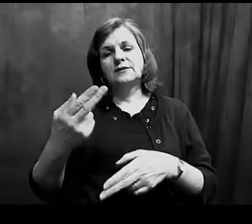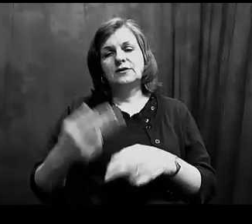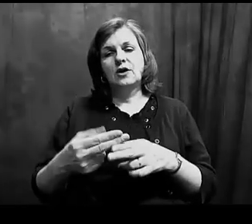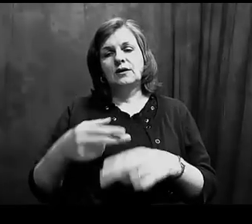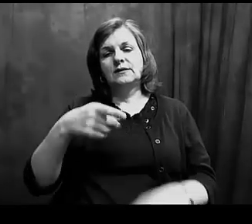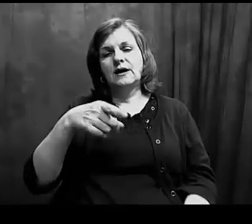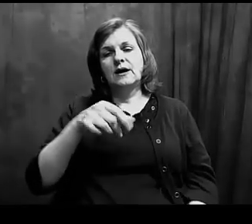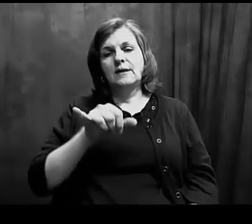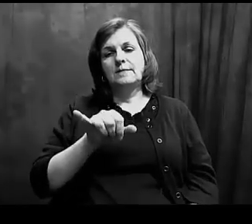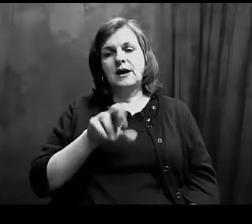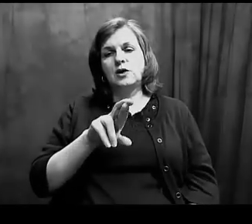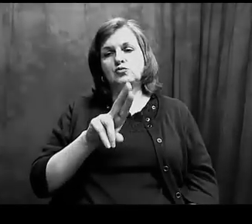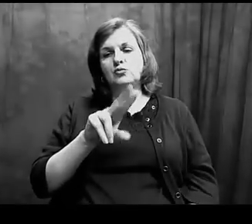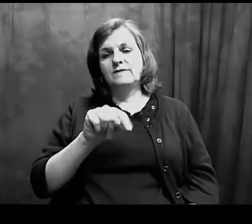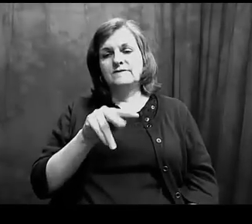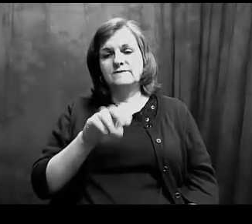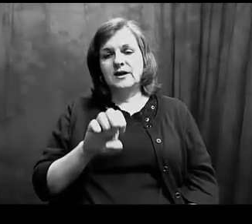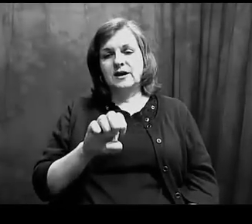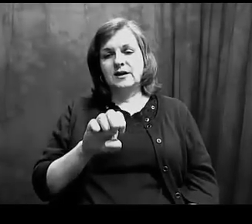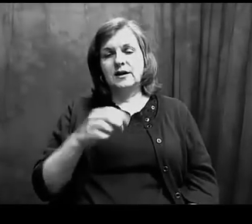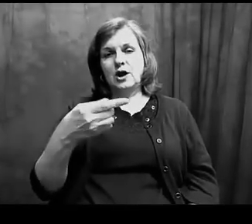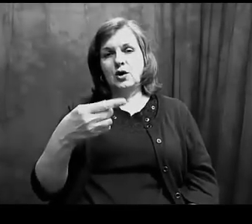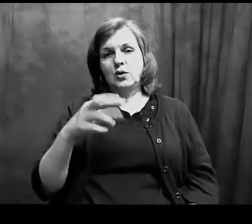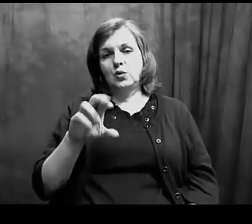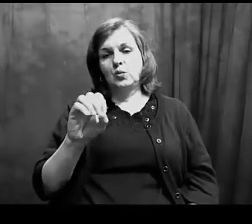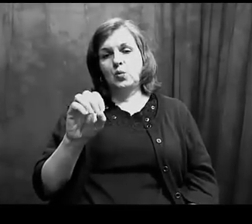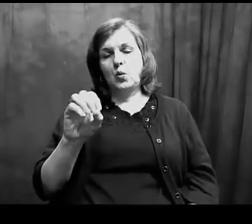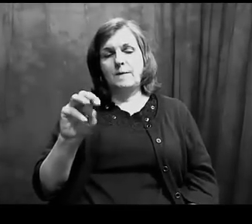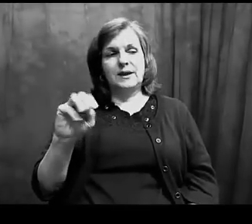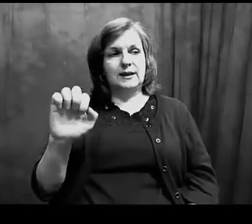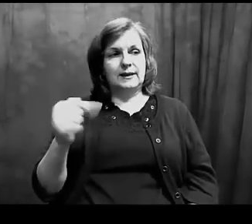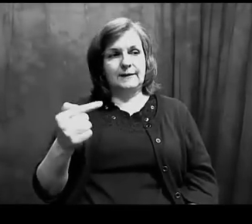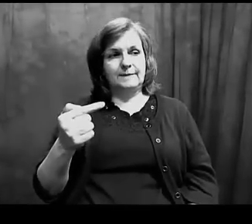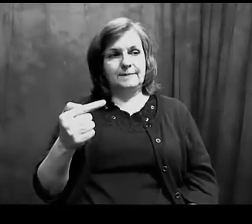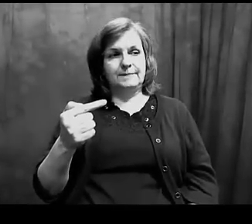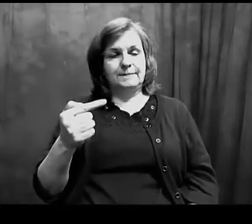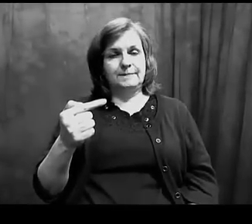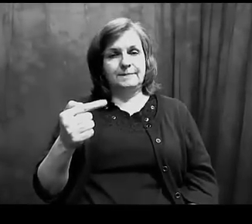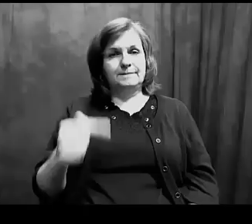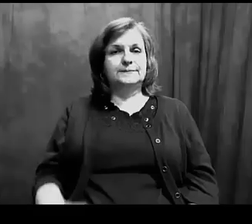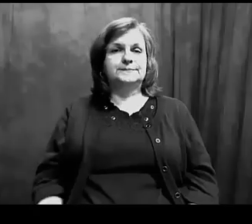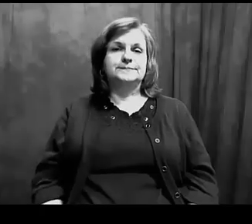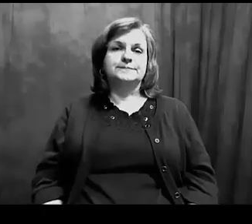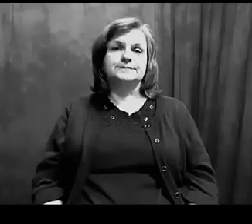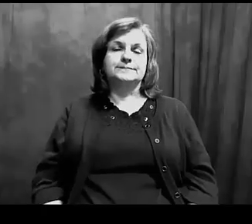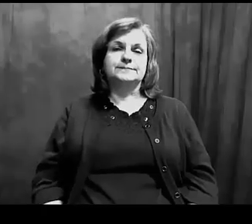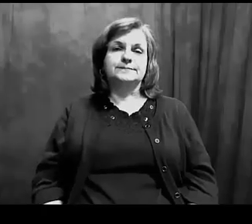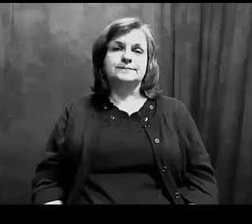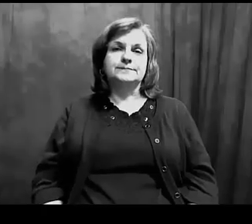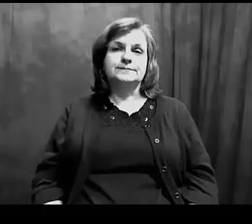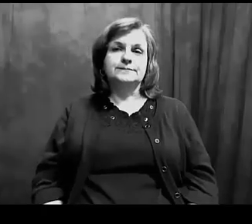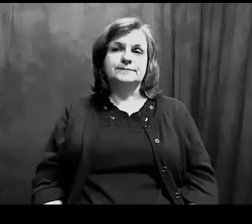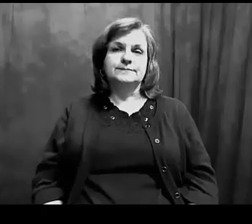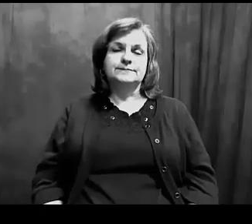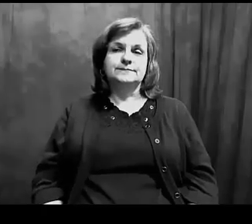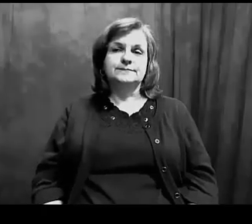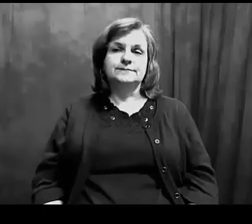something that many people refer to as pyruvate grooming.